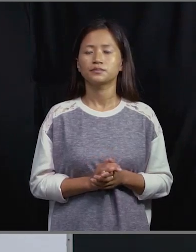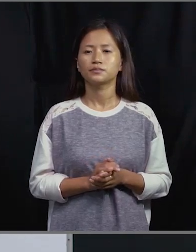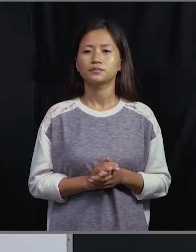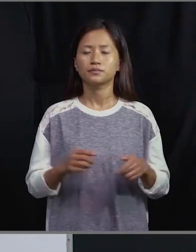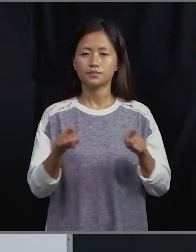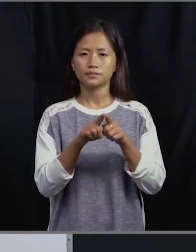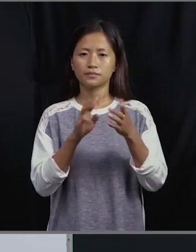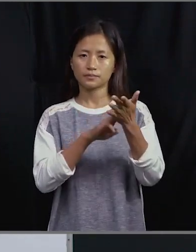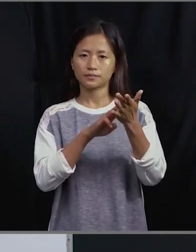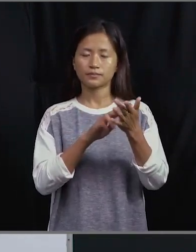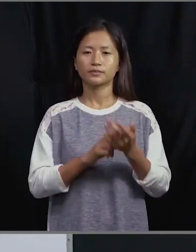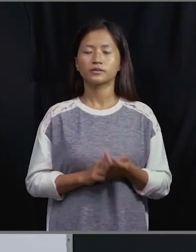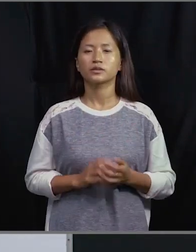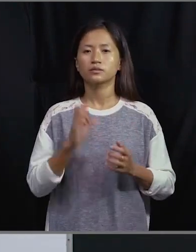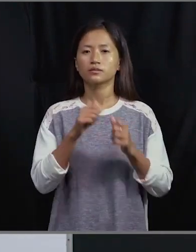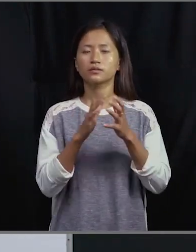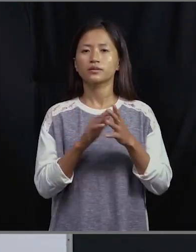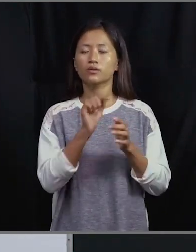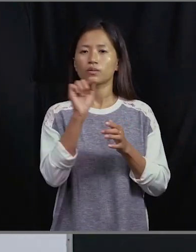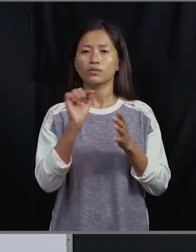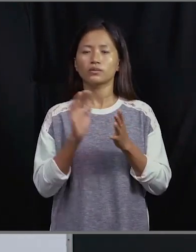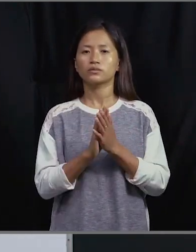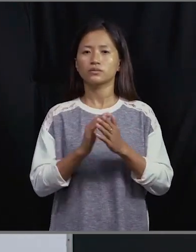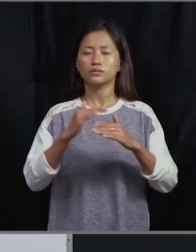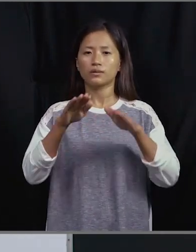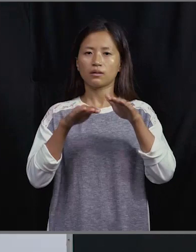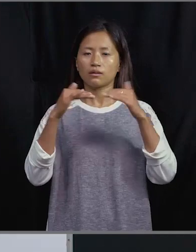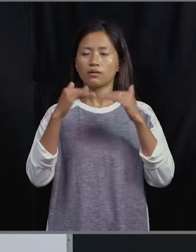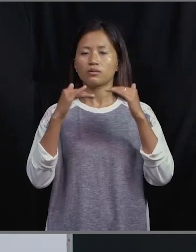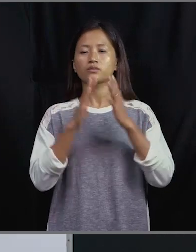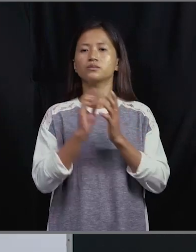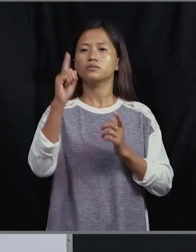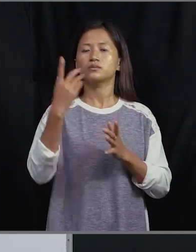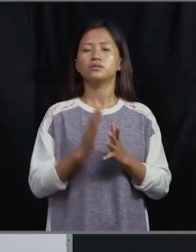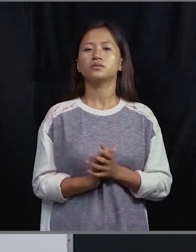So N in this case is equal to 1.